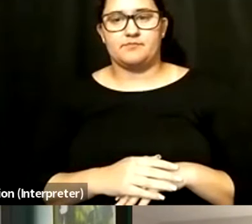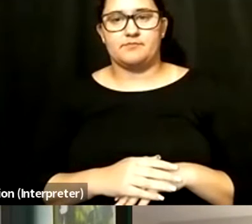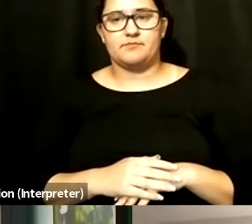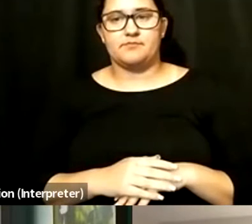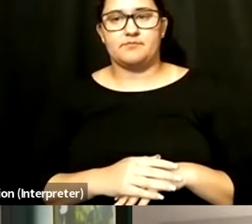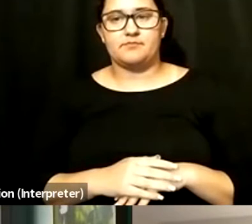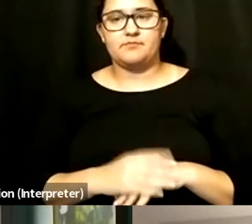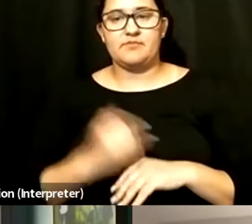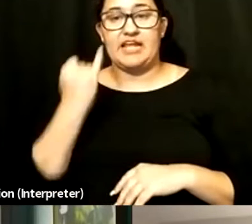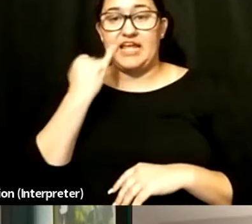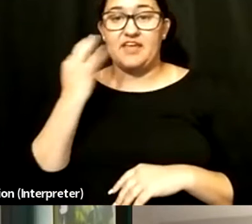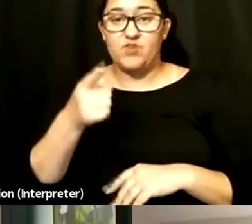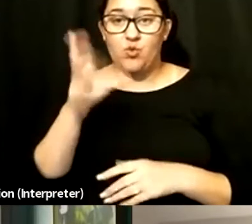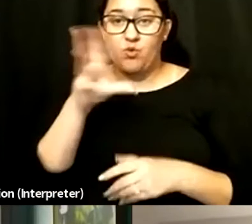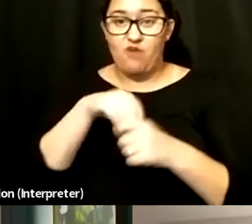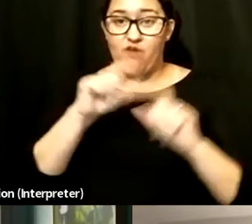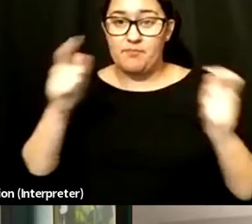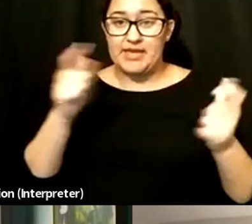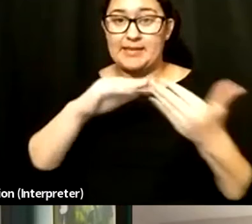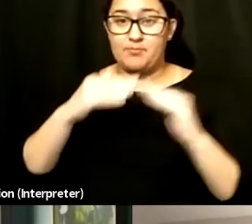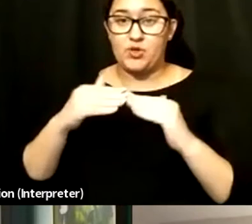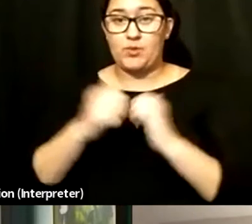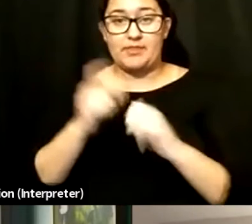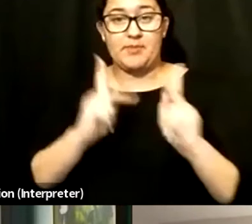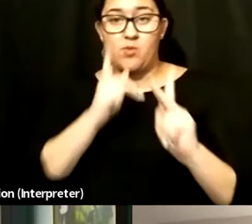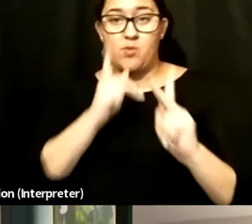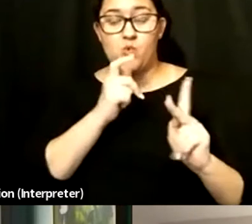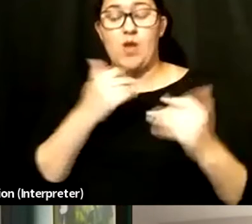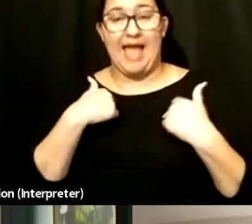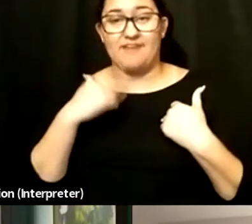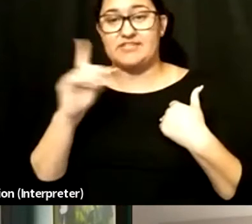within a big community of individuals with disabilities, is that